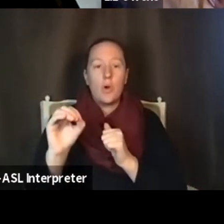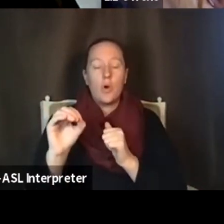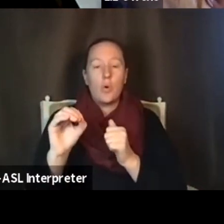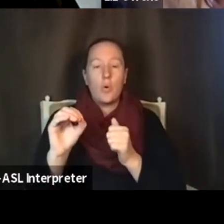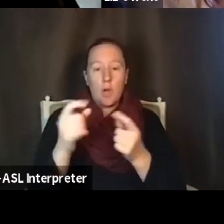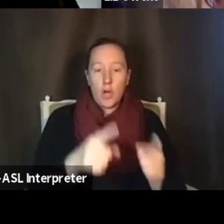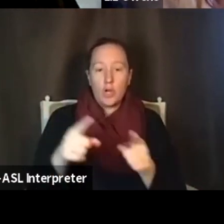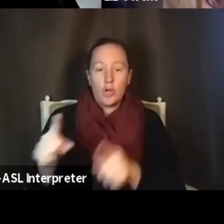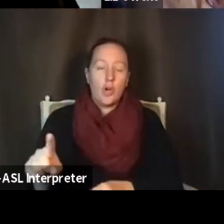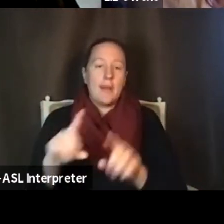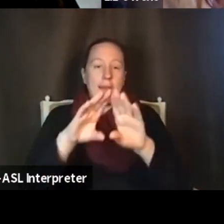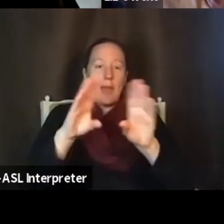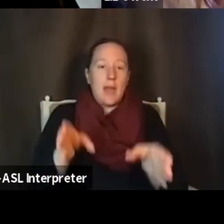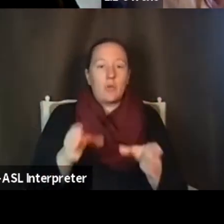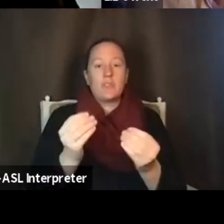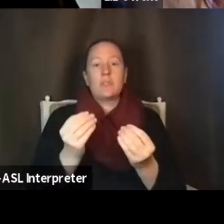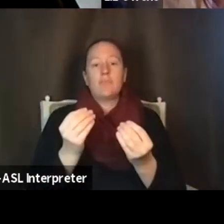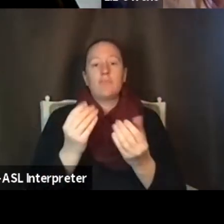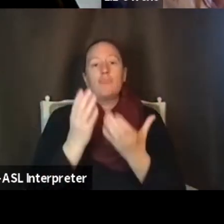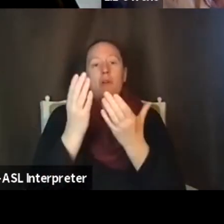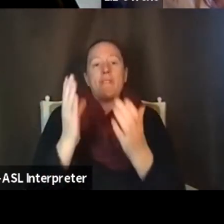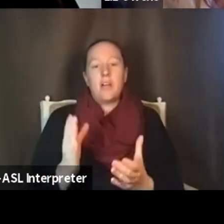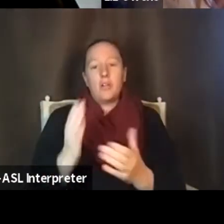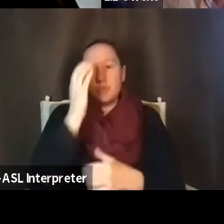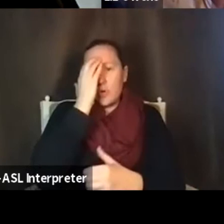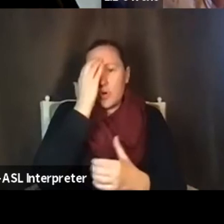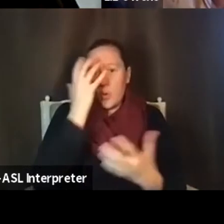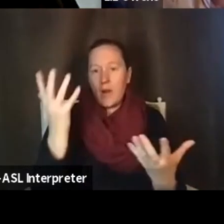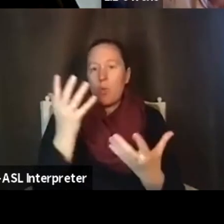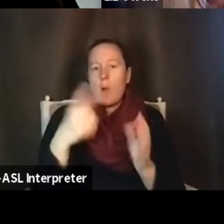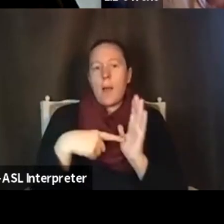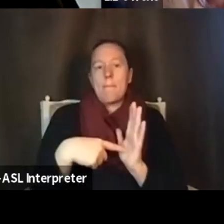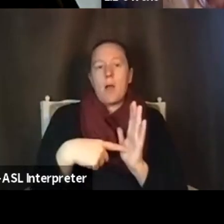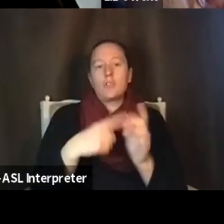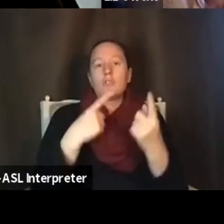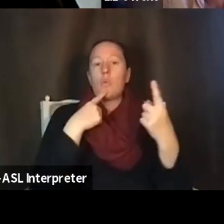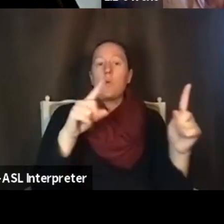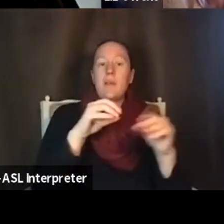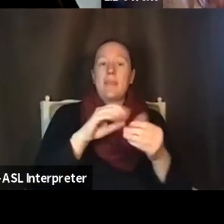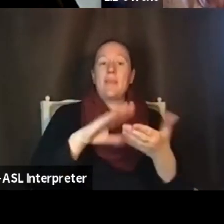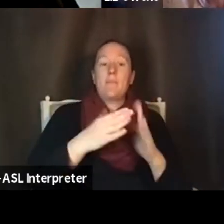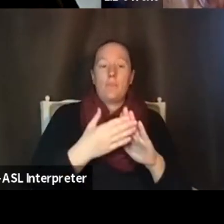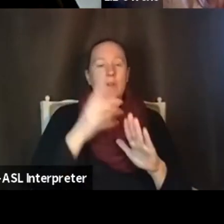yet, and seeing what models are working in the community as of now to address SUD and mental health?